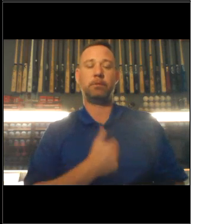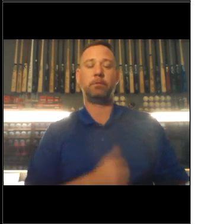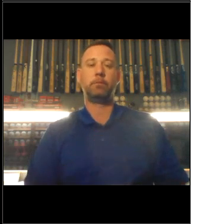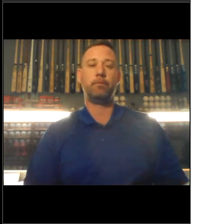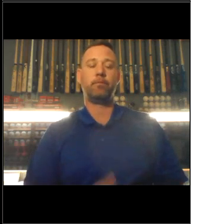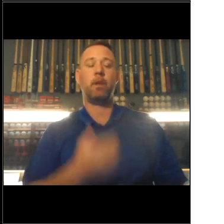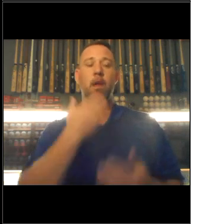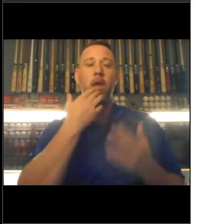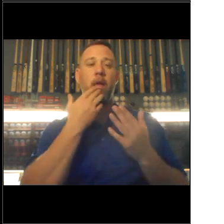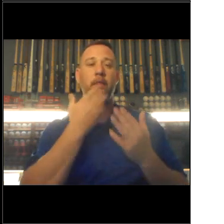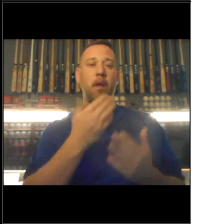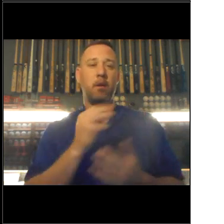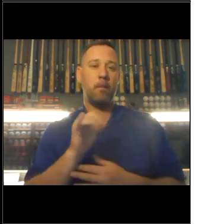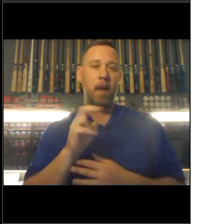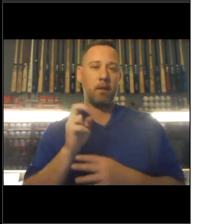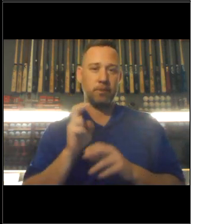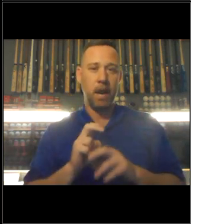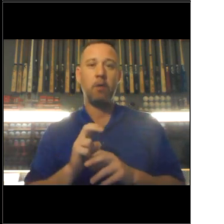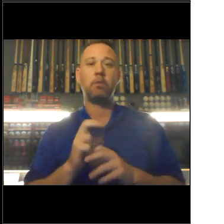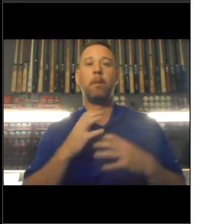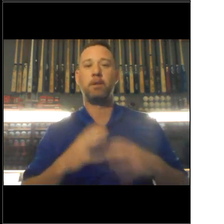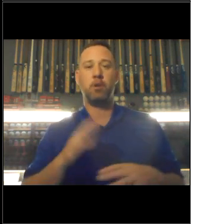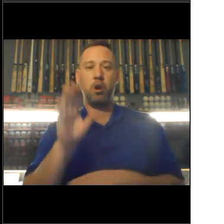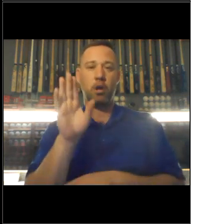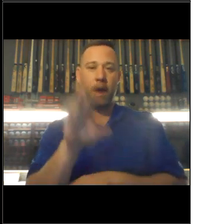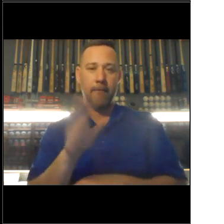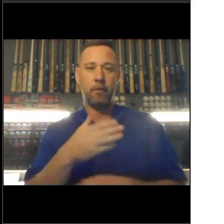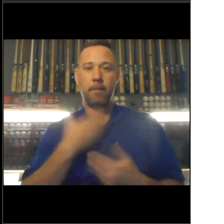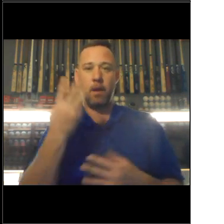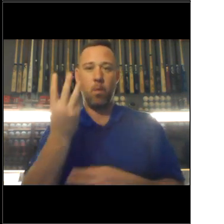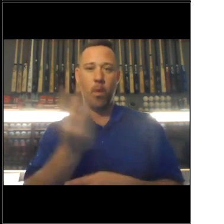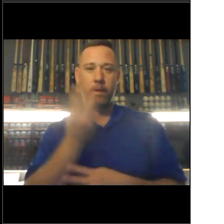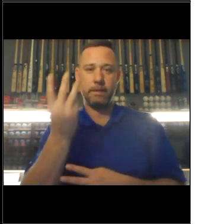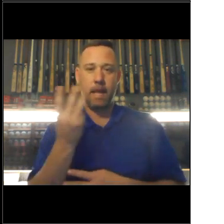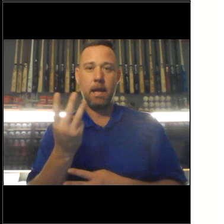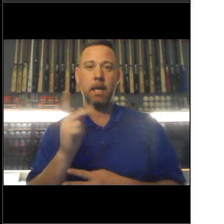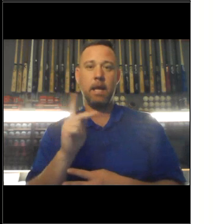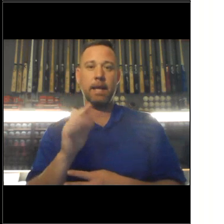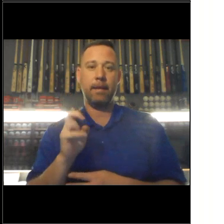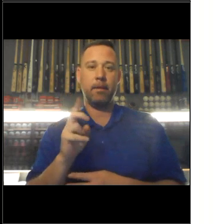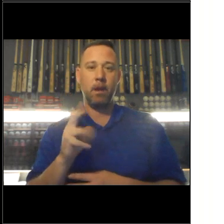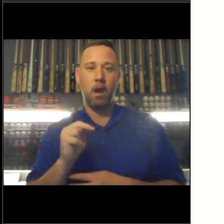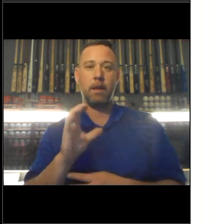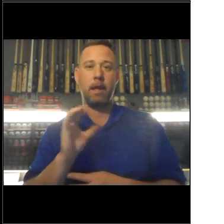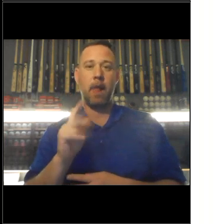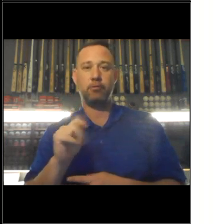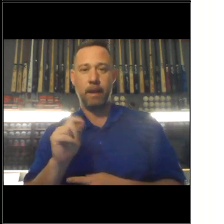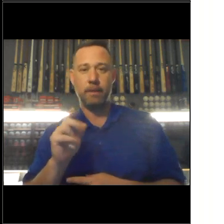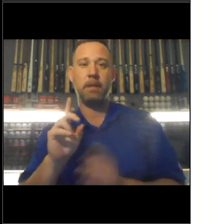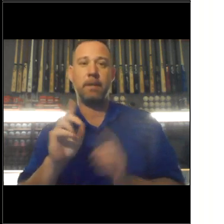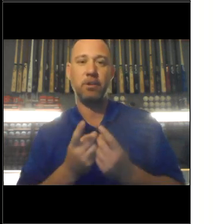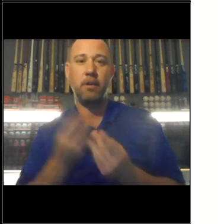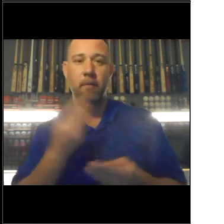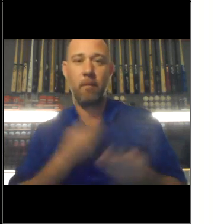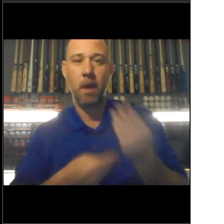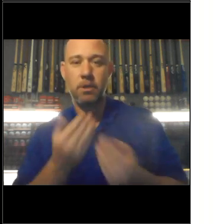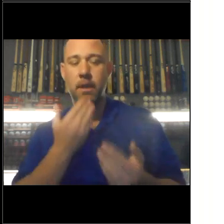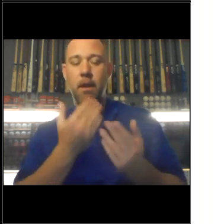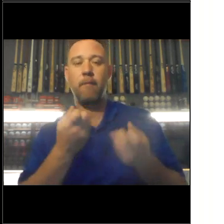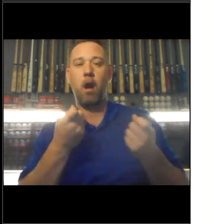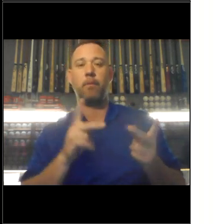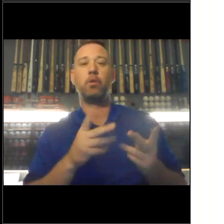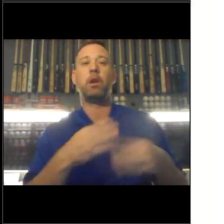Thank you very much. Madam Chair, Commissioners, good afternoon. Happy Wednesday. Again, Keith Duncan with Caltrans Division of Budgets. And I want to thank you for the opportunity